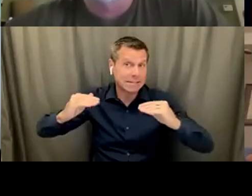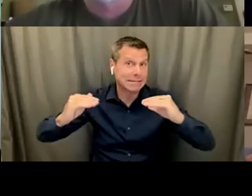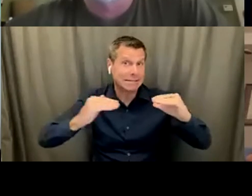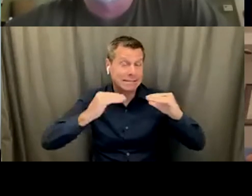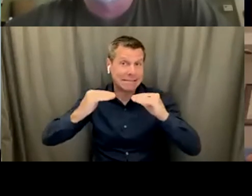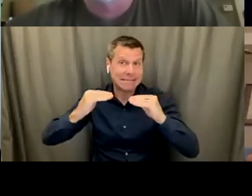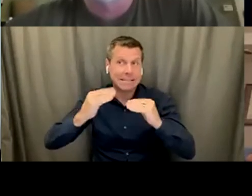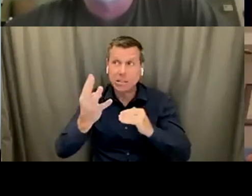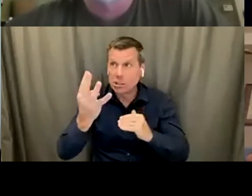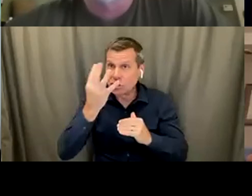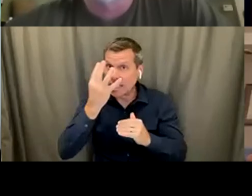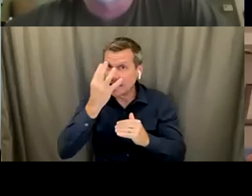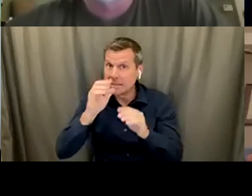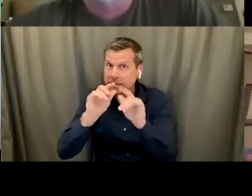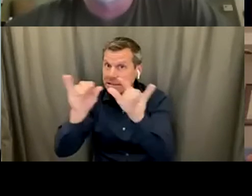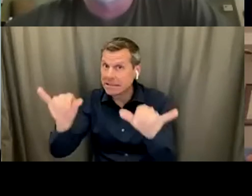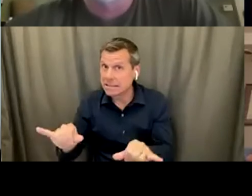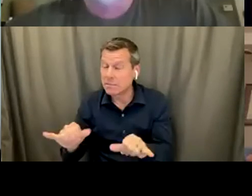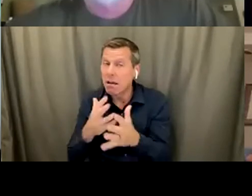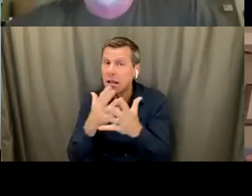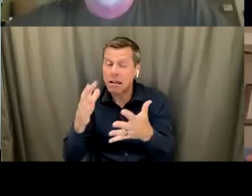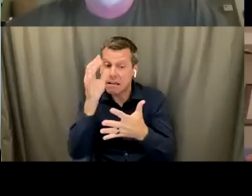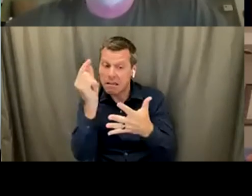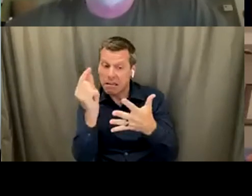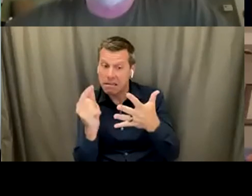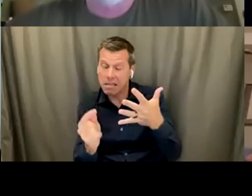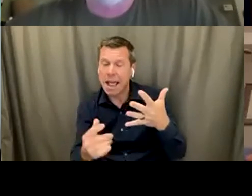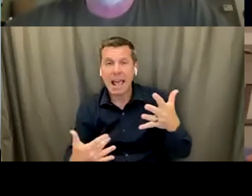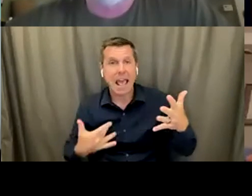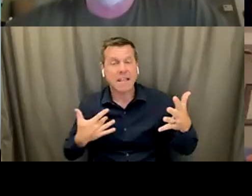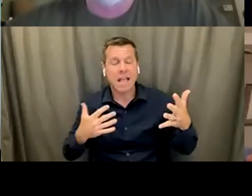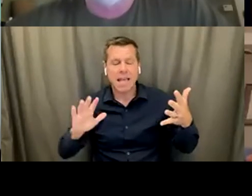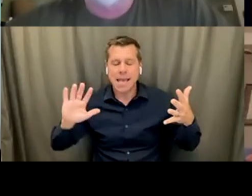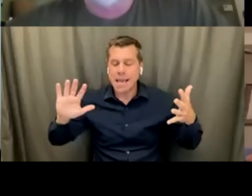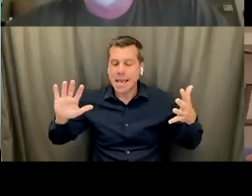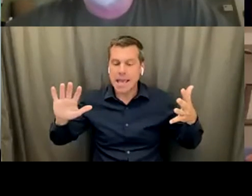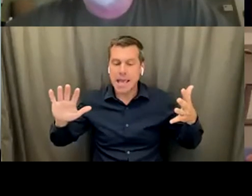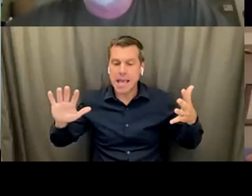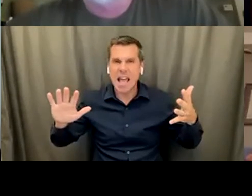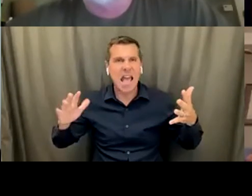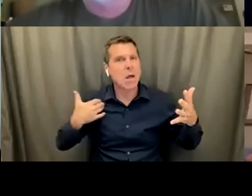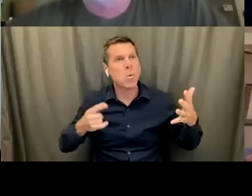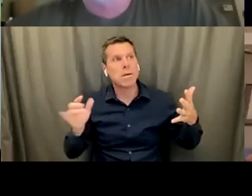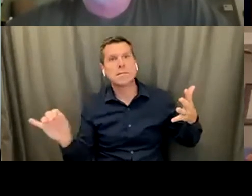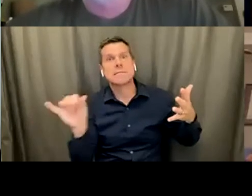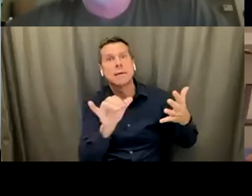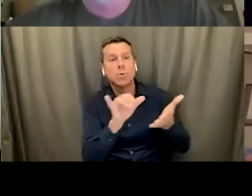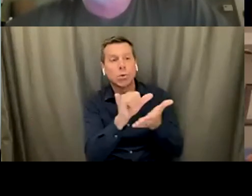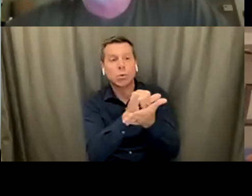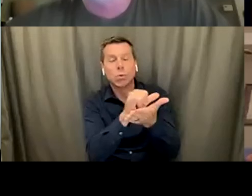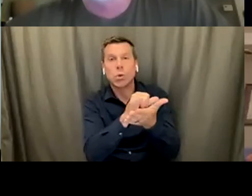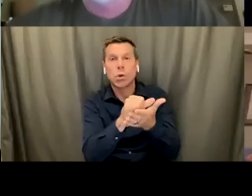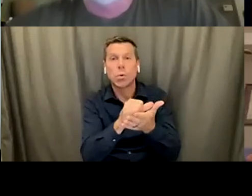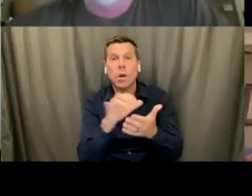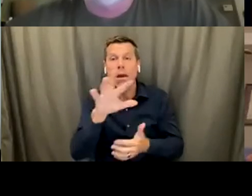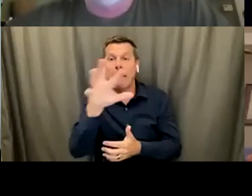based on who are put away, it's based on a lot of things for me that, you know, I don't want it to be like in New York and other places where African Americans were the